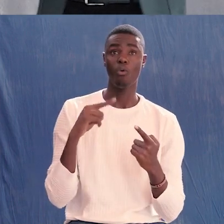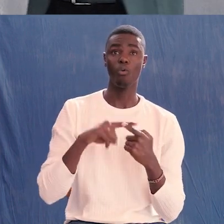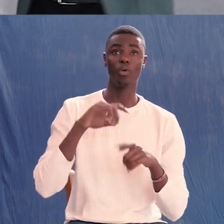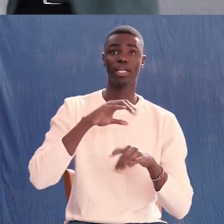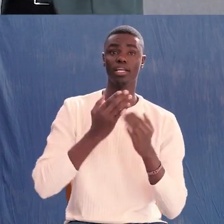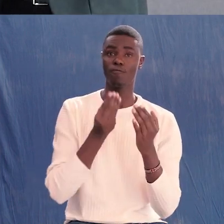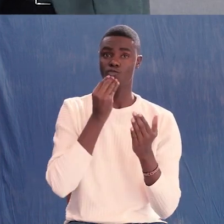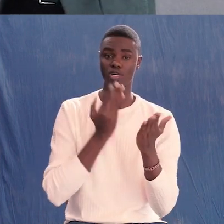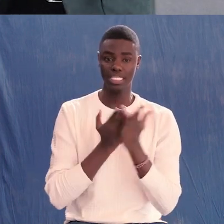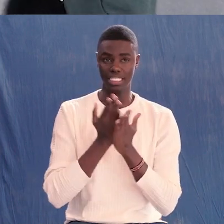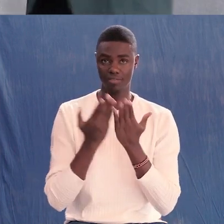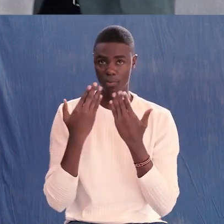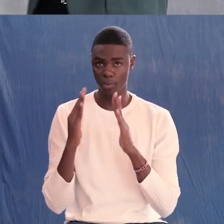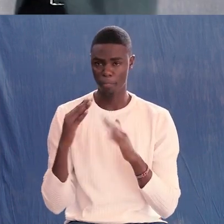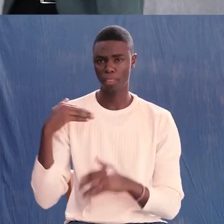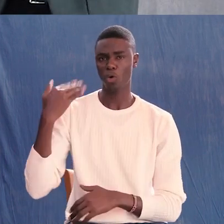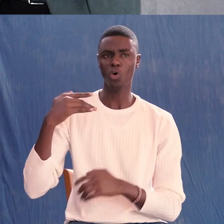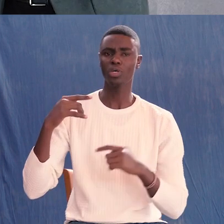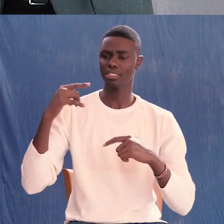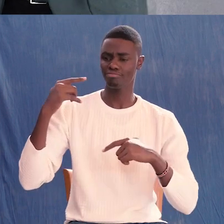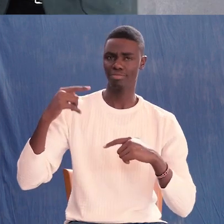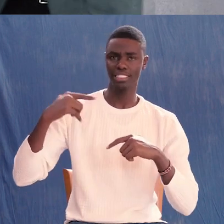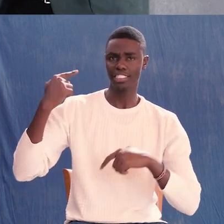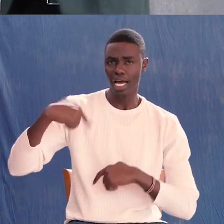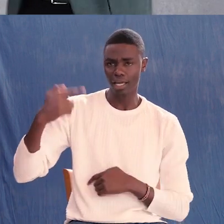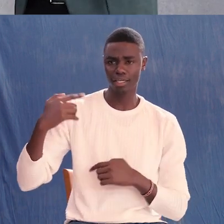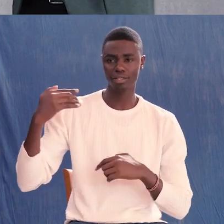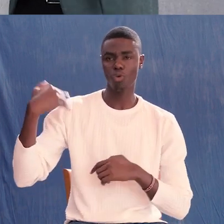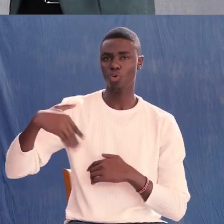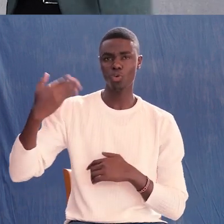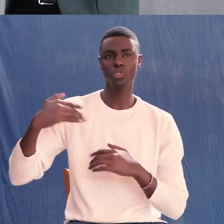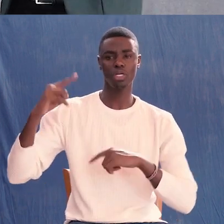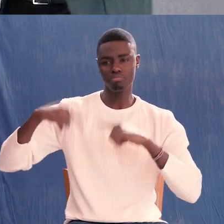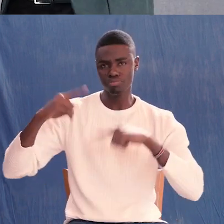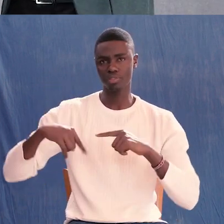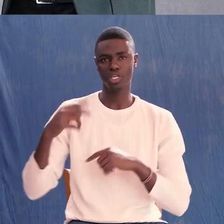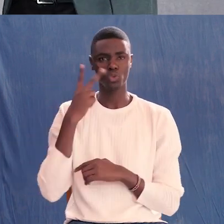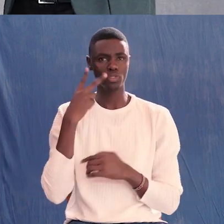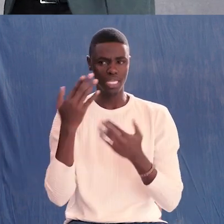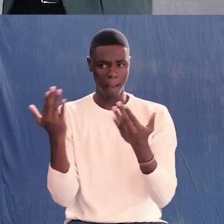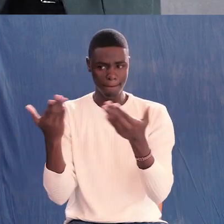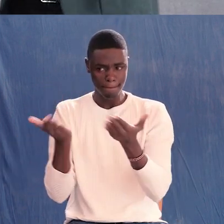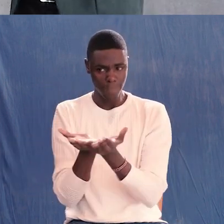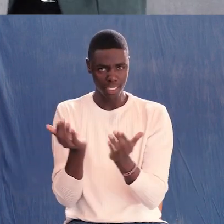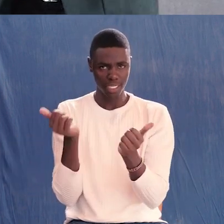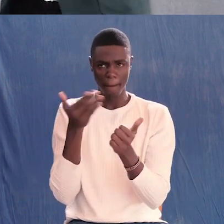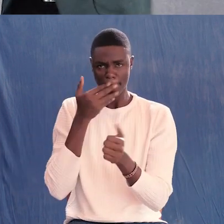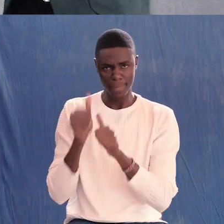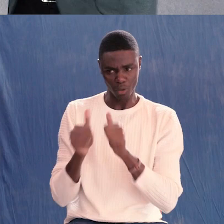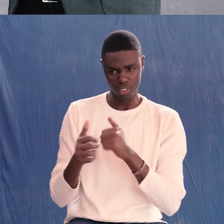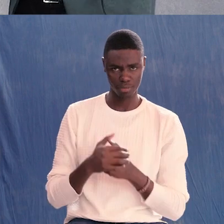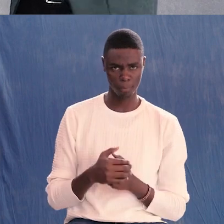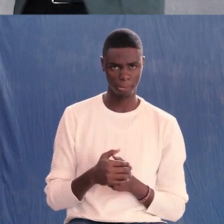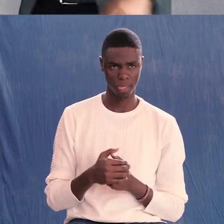served, they're always trying to compete to see which is the better plate. And